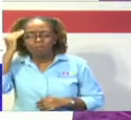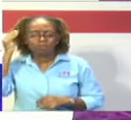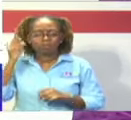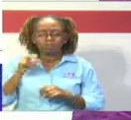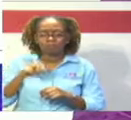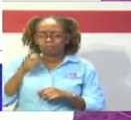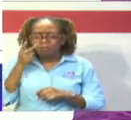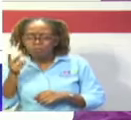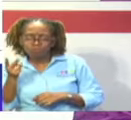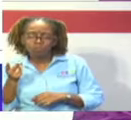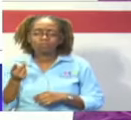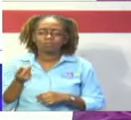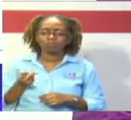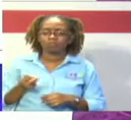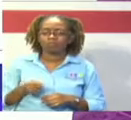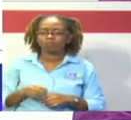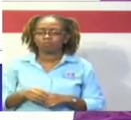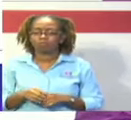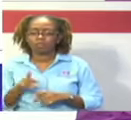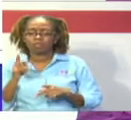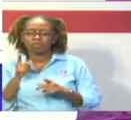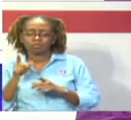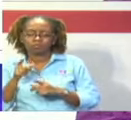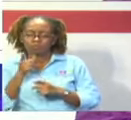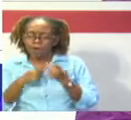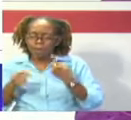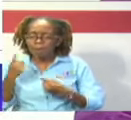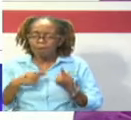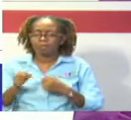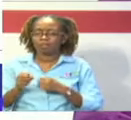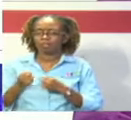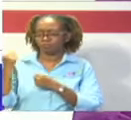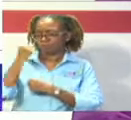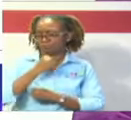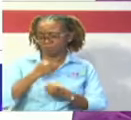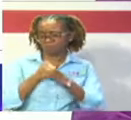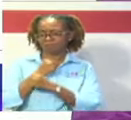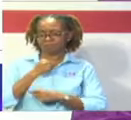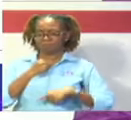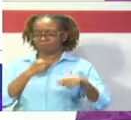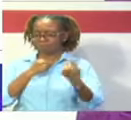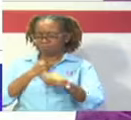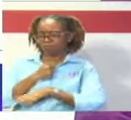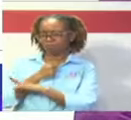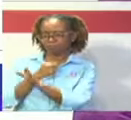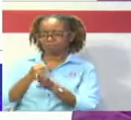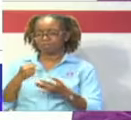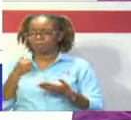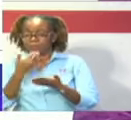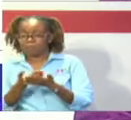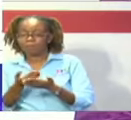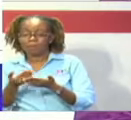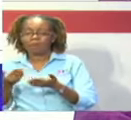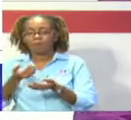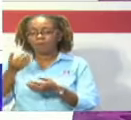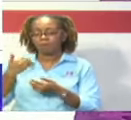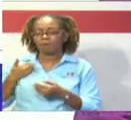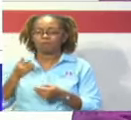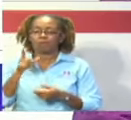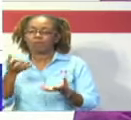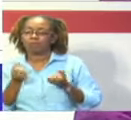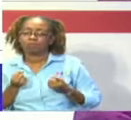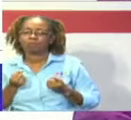and prepare a stockpile of the best weapons to fight that enemy before they meet the enemy? Or would you prefer your army to just wait for the